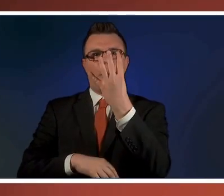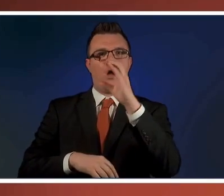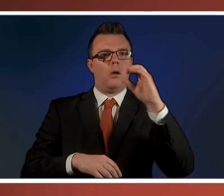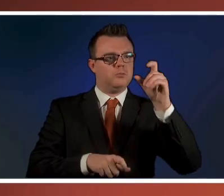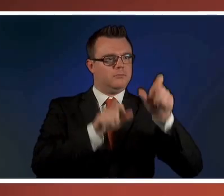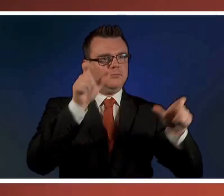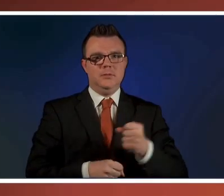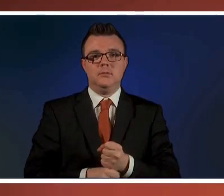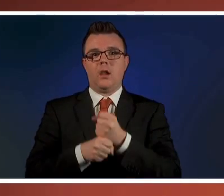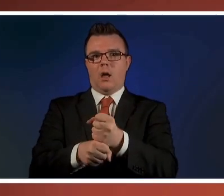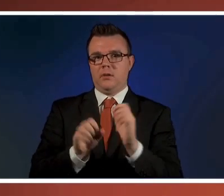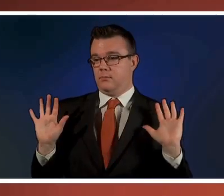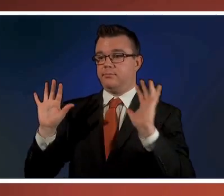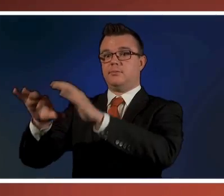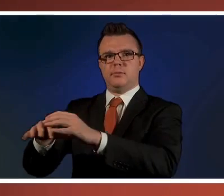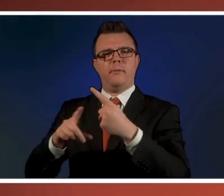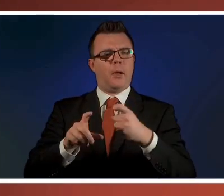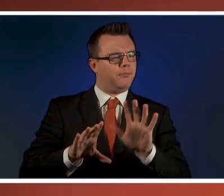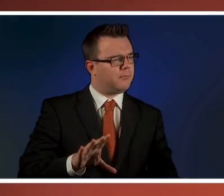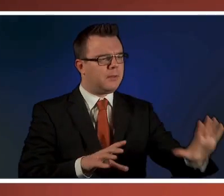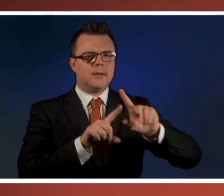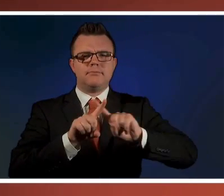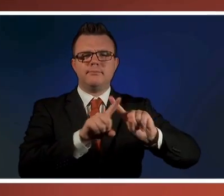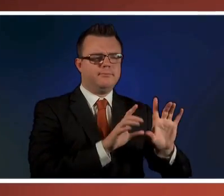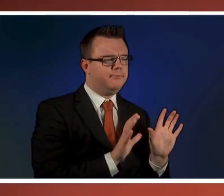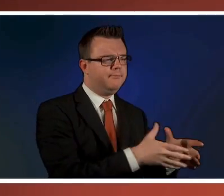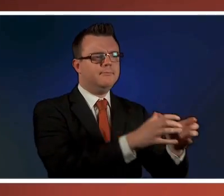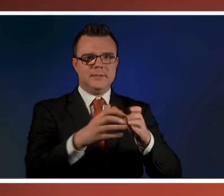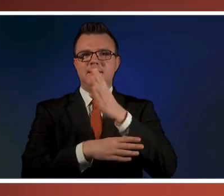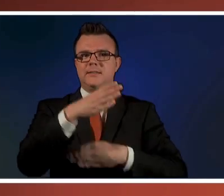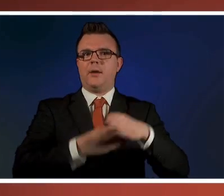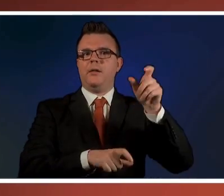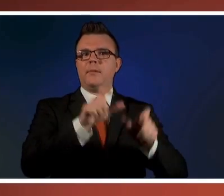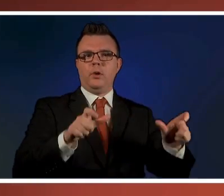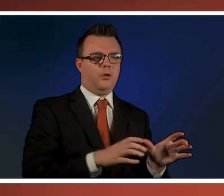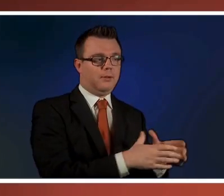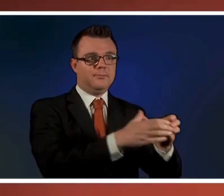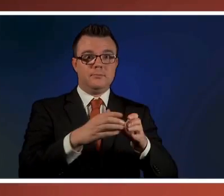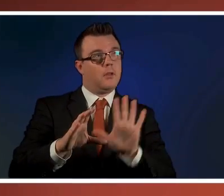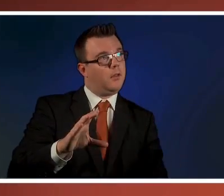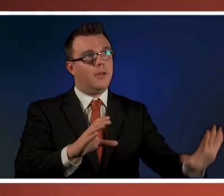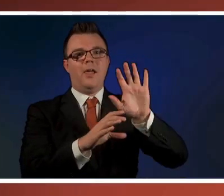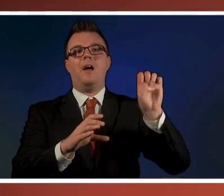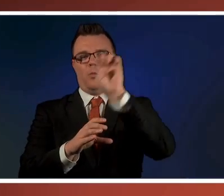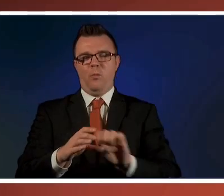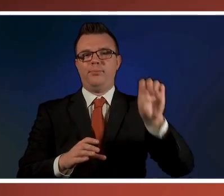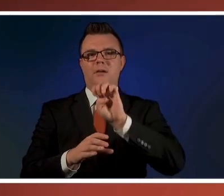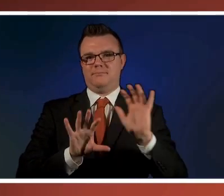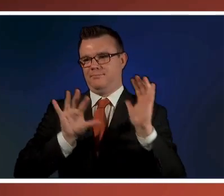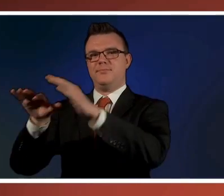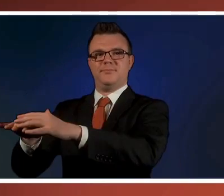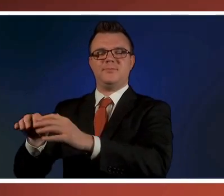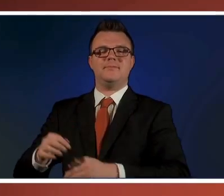than 400 delegates from organizations of persons with disabilities all around Europe.